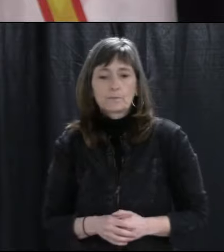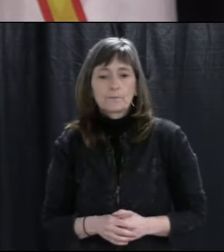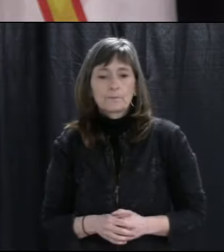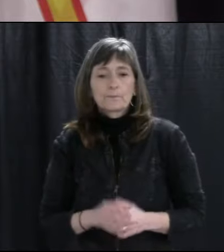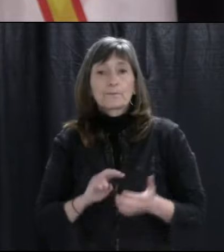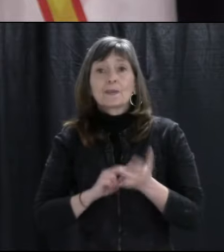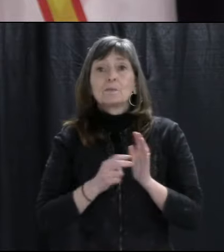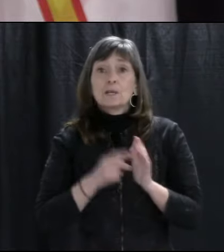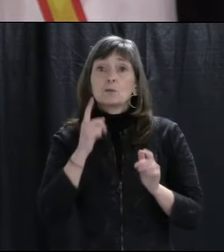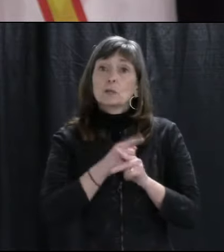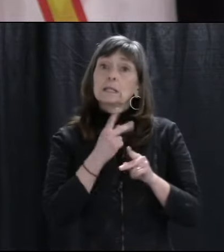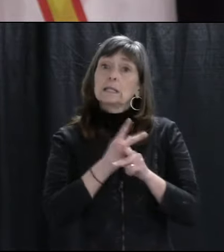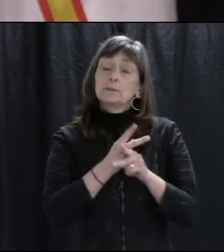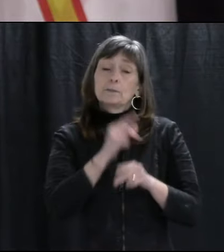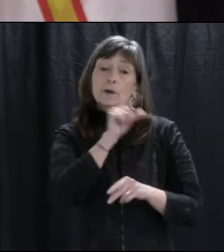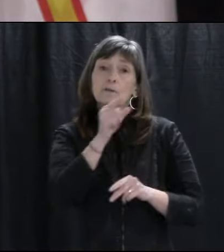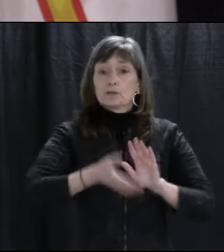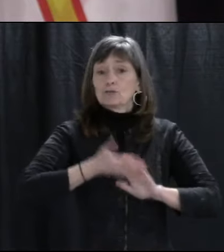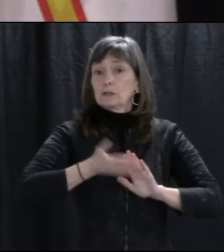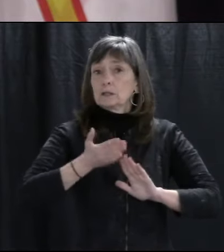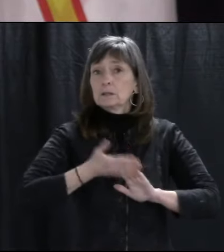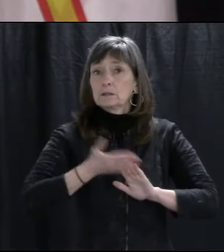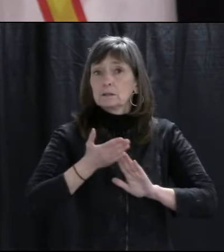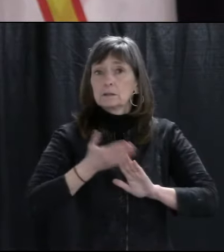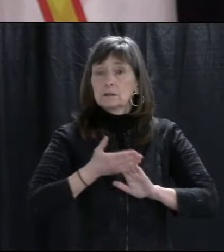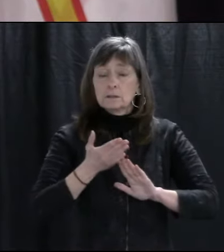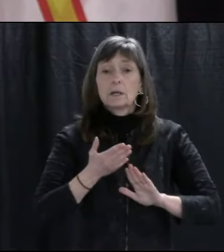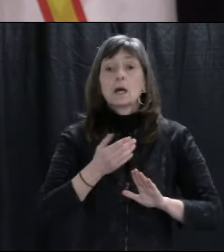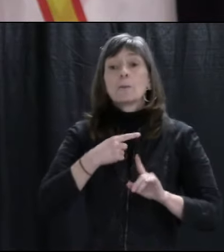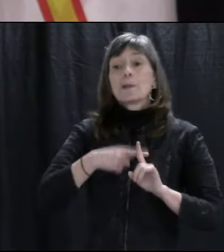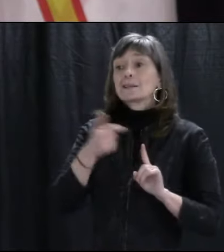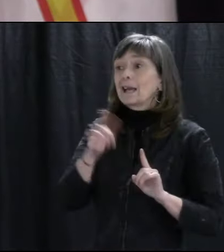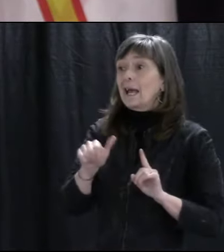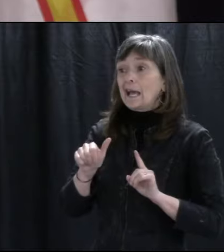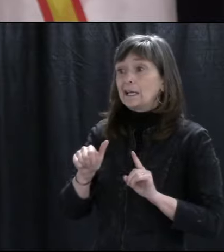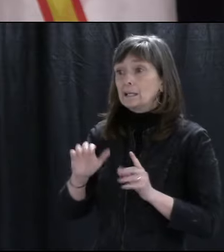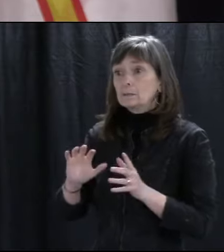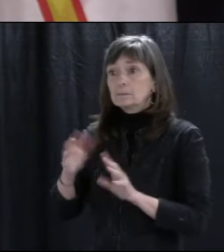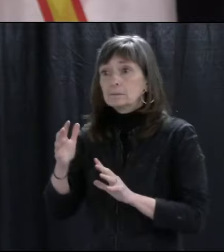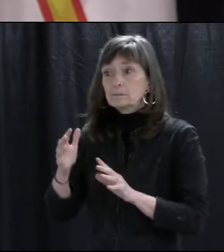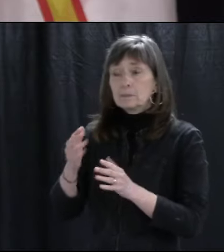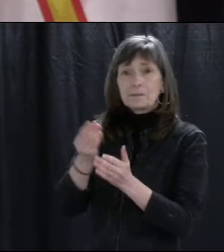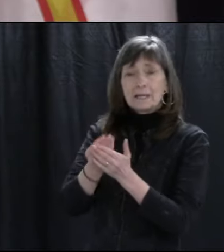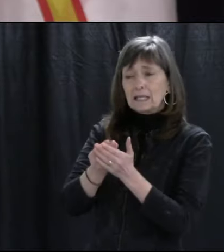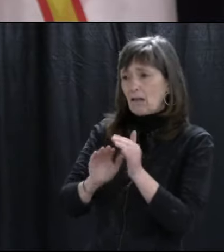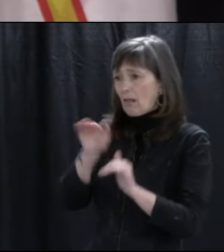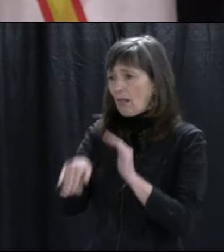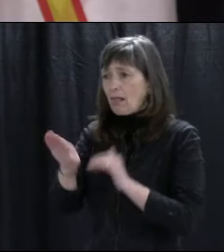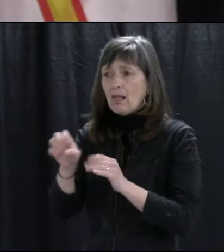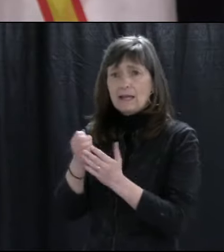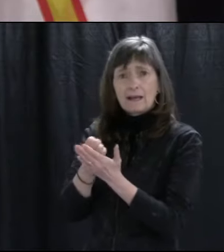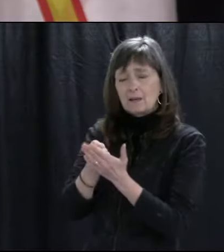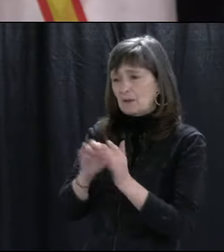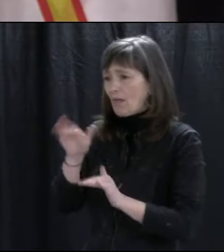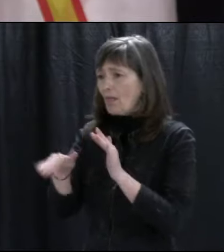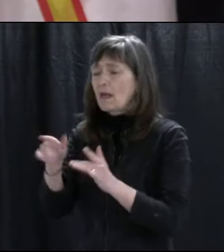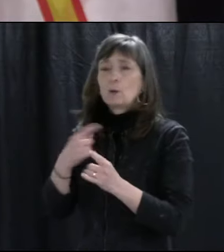ongoing government operations, as well as the ability to respond to the current revenue volatility in our